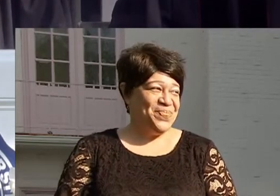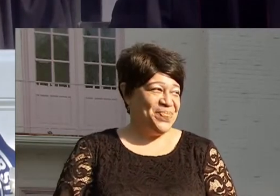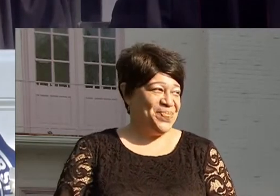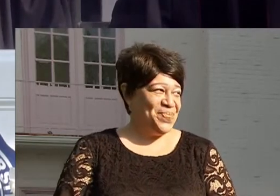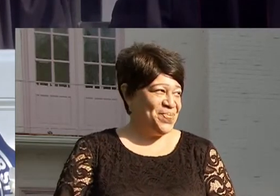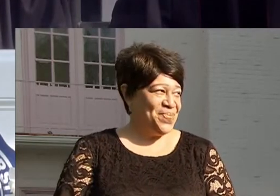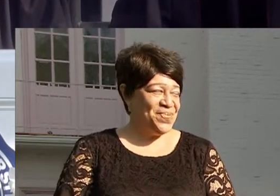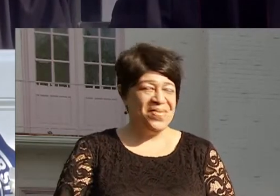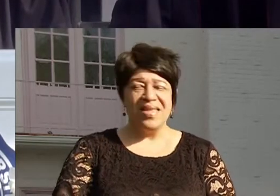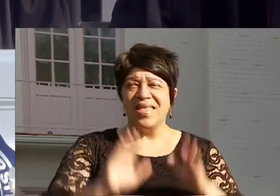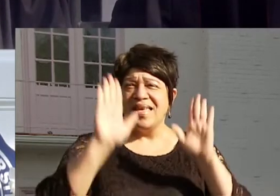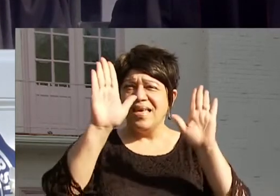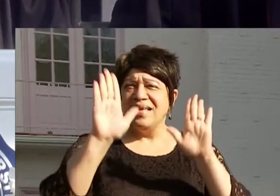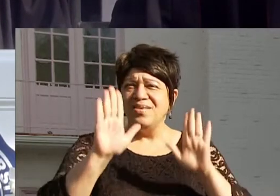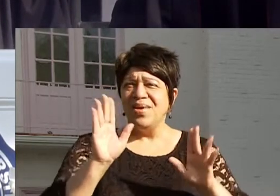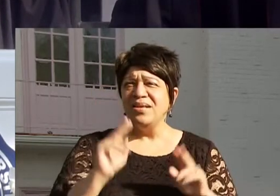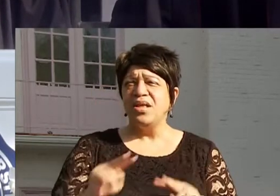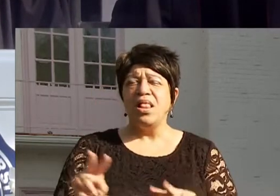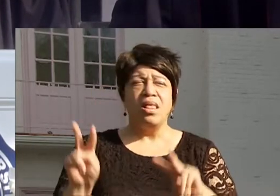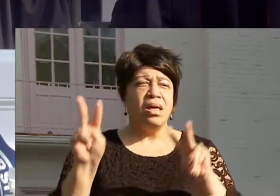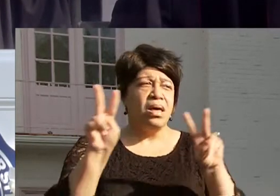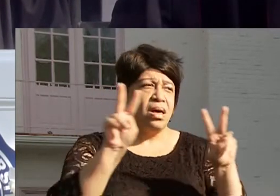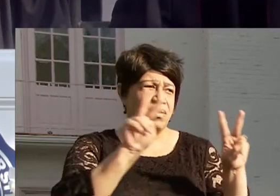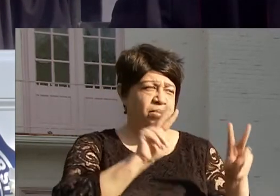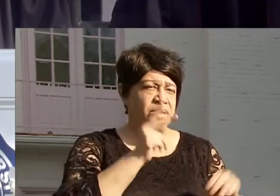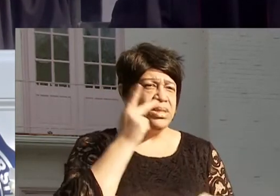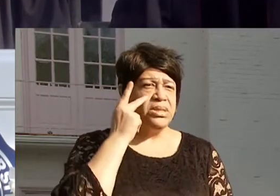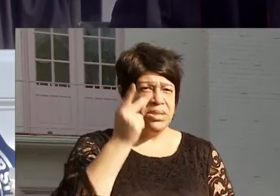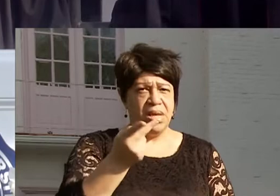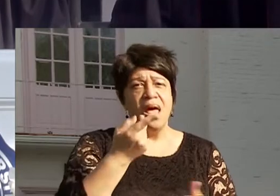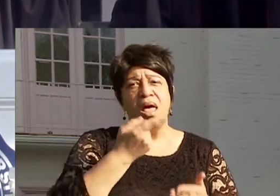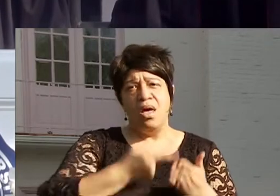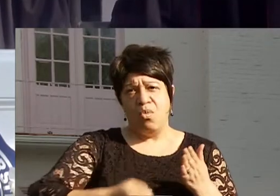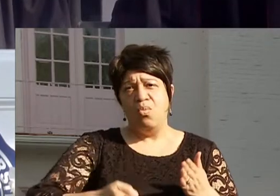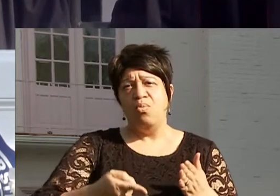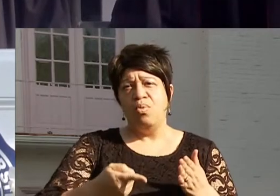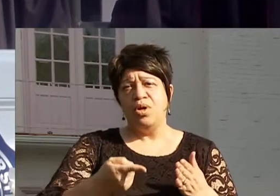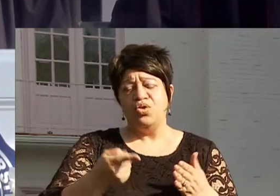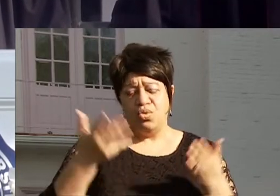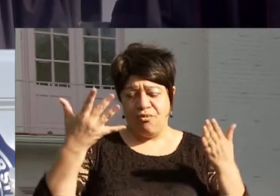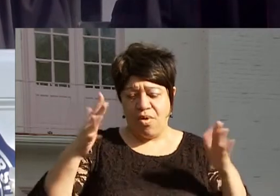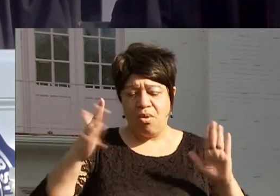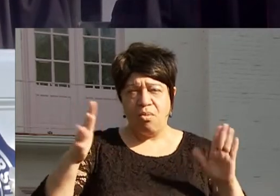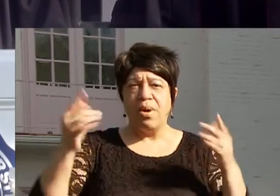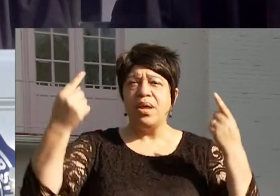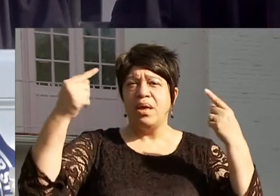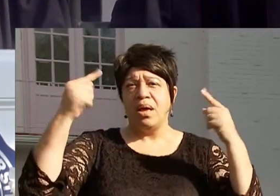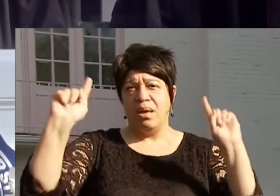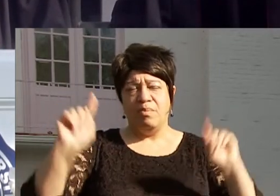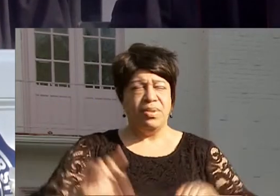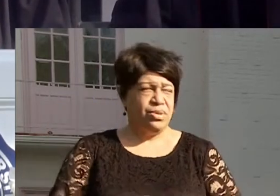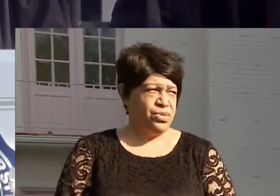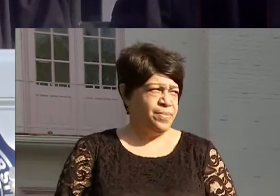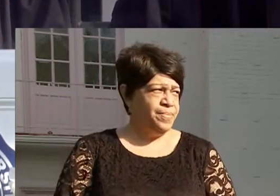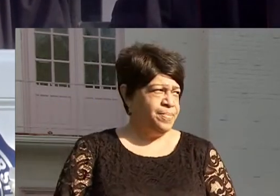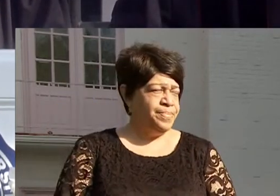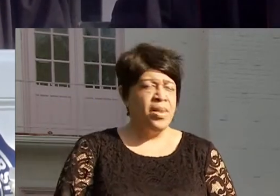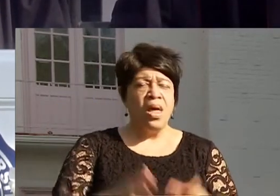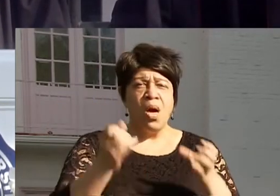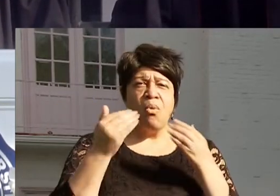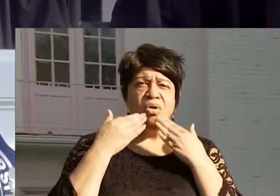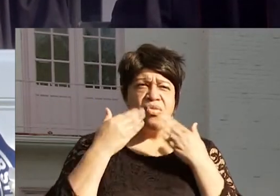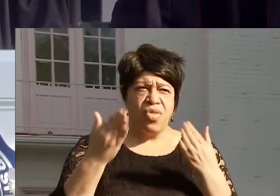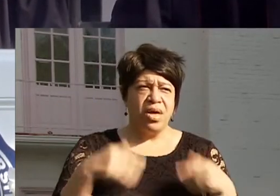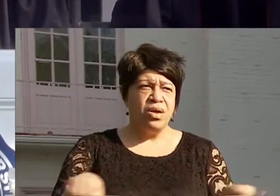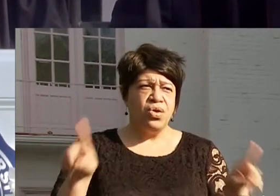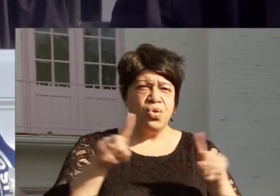And it's amazing to look out and see you guys and what you're about to accomplish and what you've already accomplished. I want to thank you,